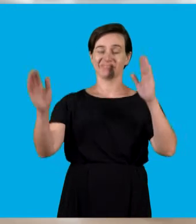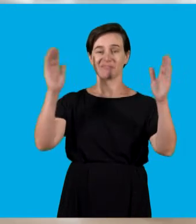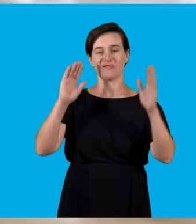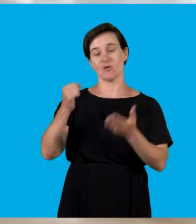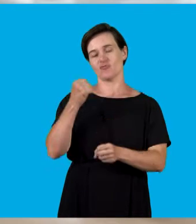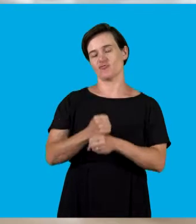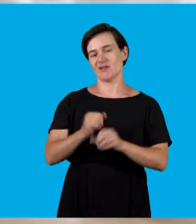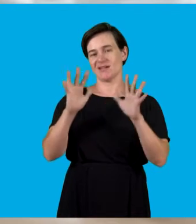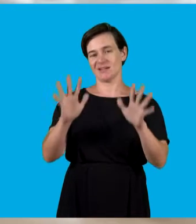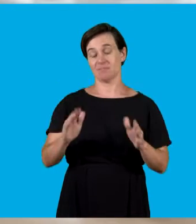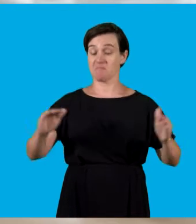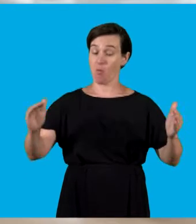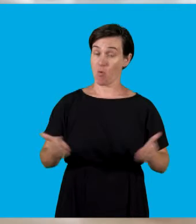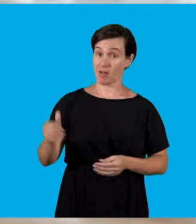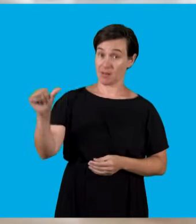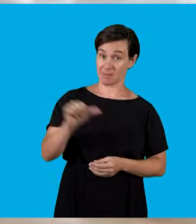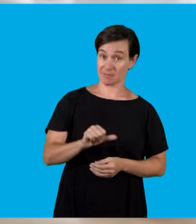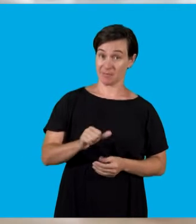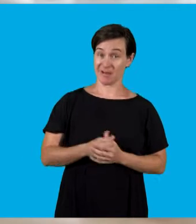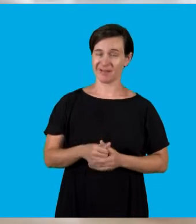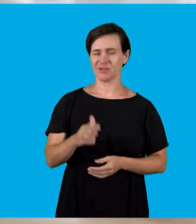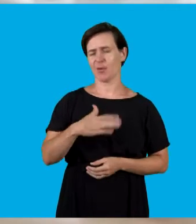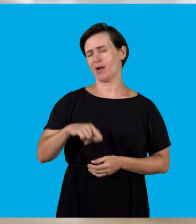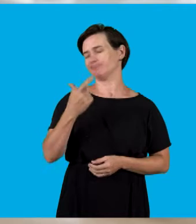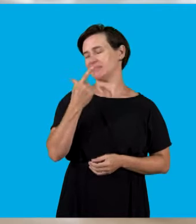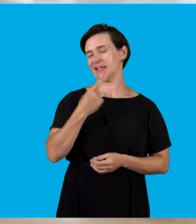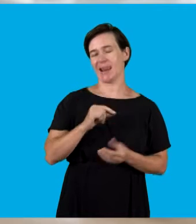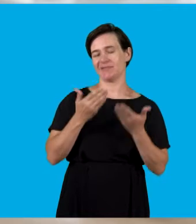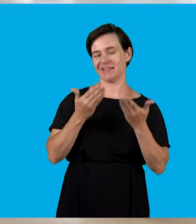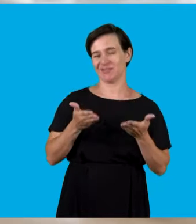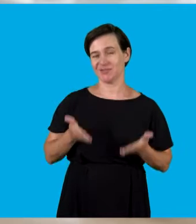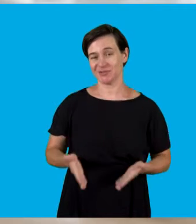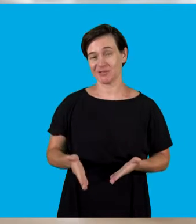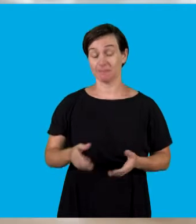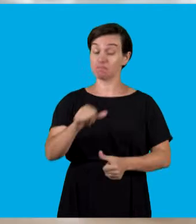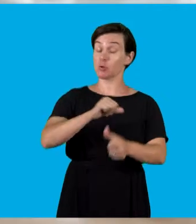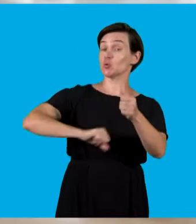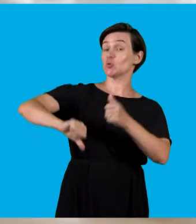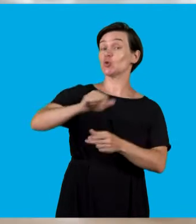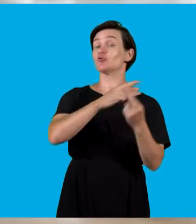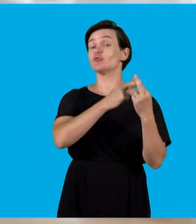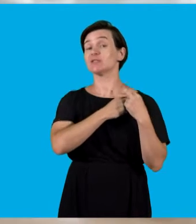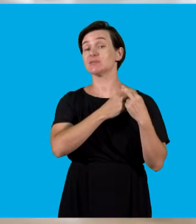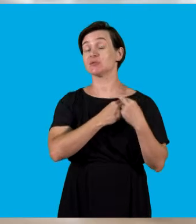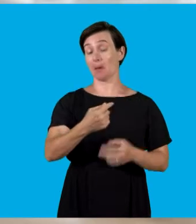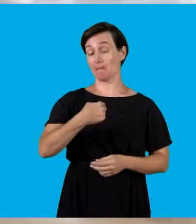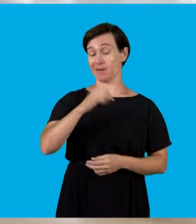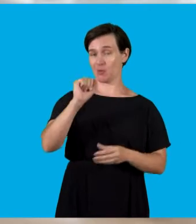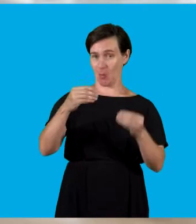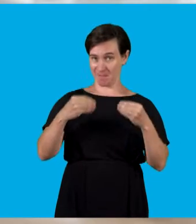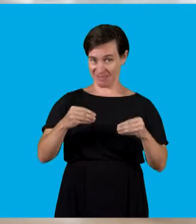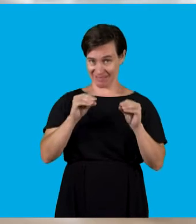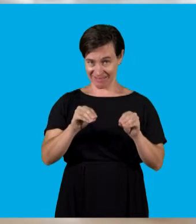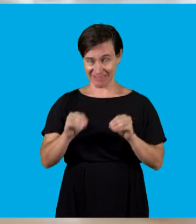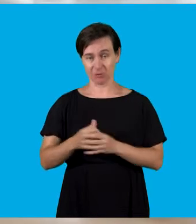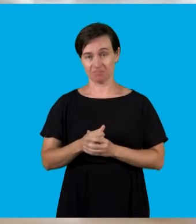Good day, grade 10s. Welcome back to our lovely lesson for today, which is social responsibility. I am your business